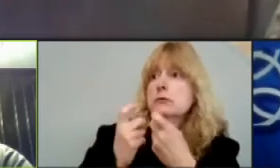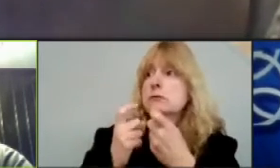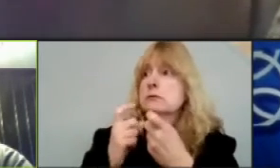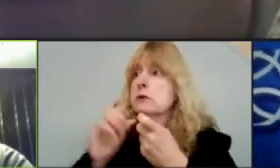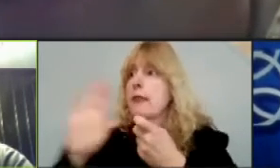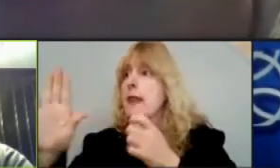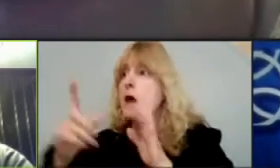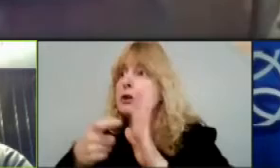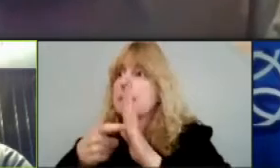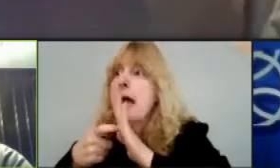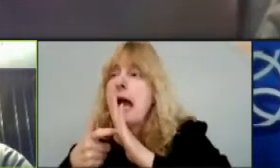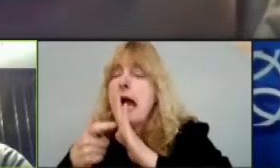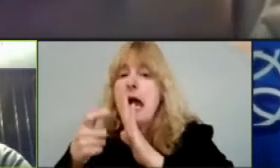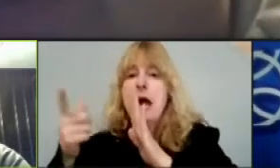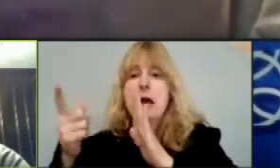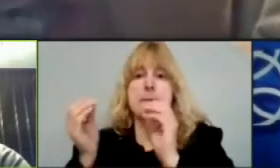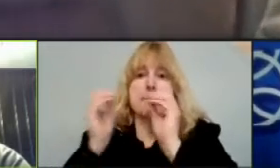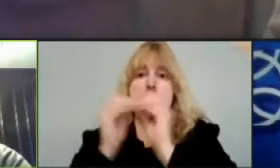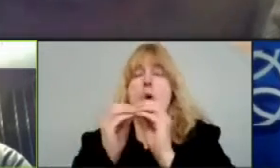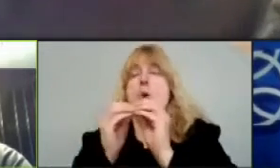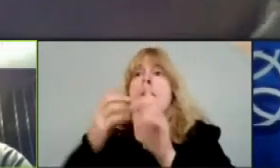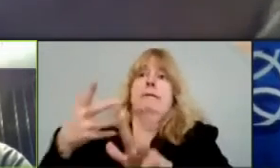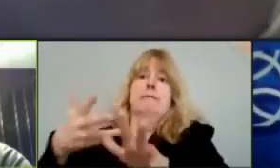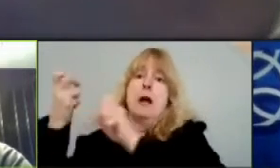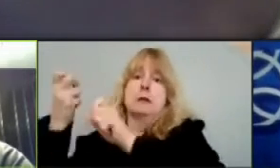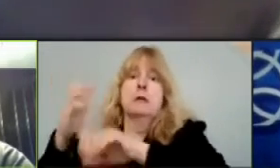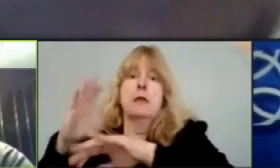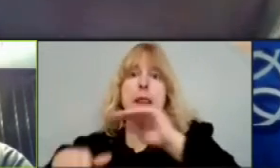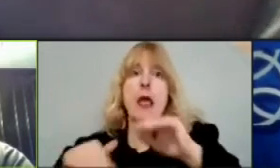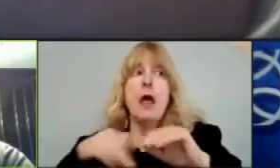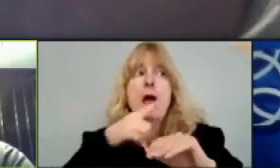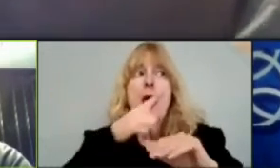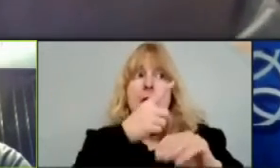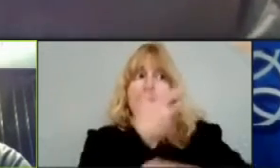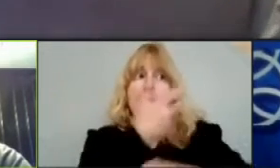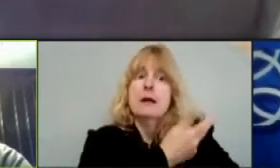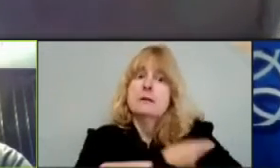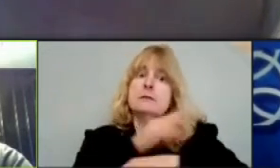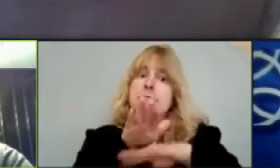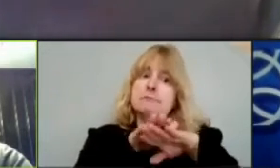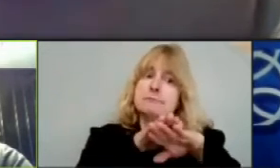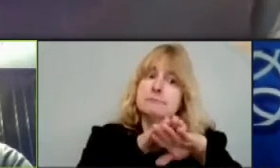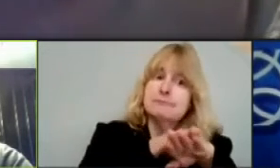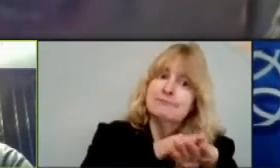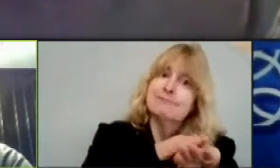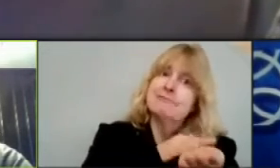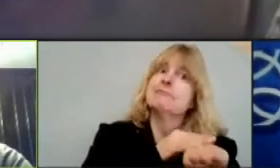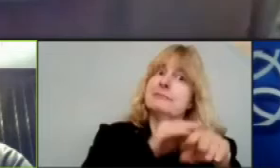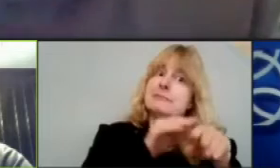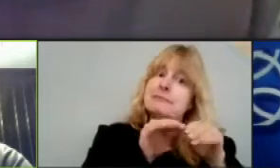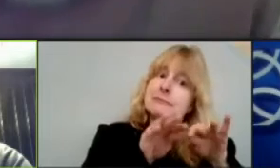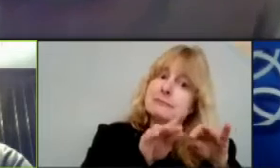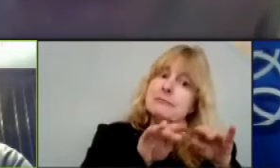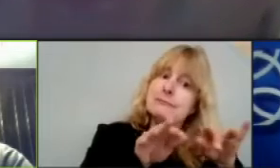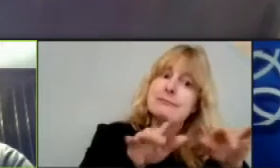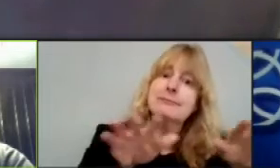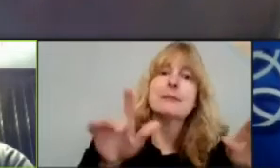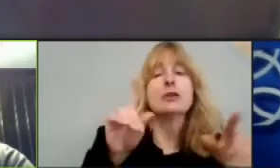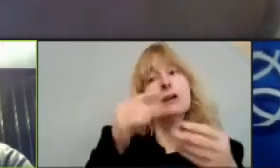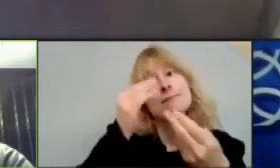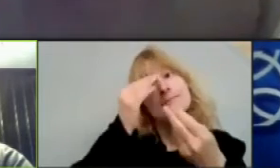rollout at this point. And I've said it a couple times, but I just want to repeat: DPSCD does not have the